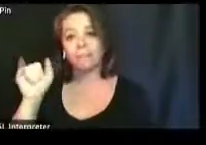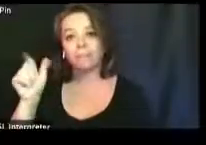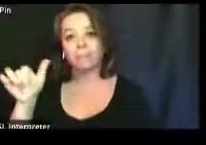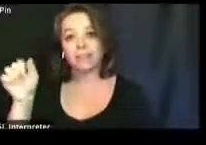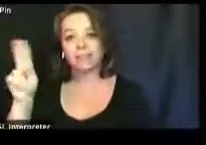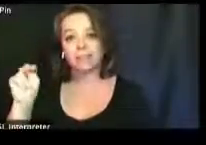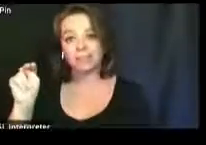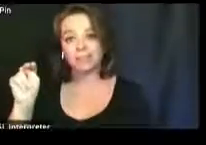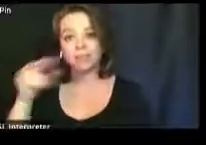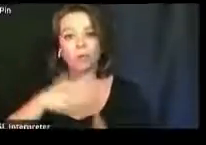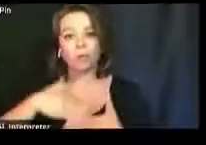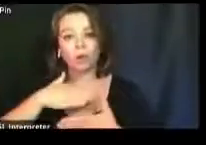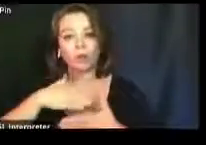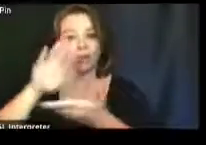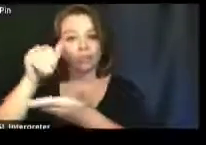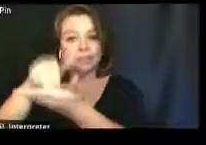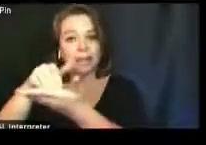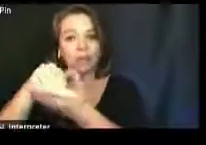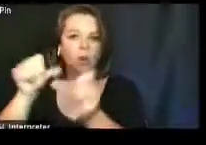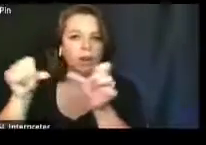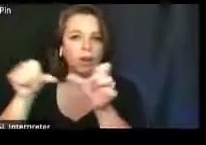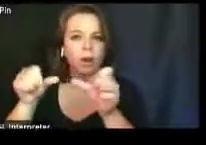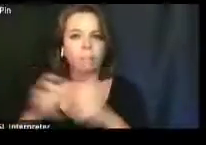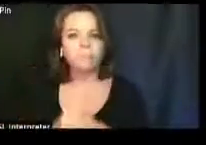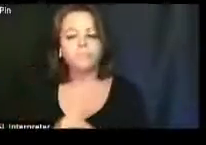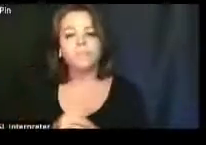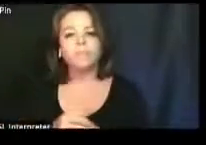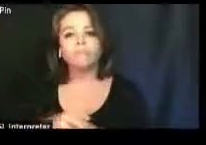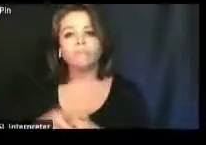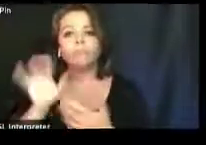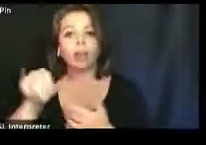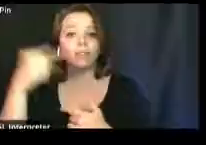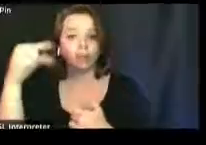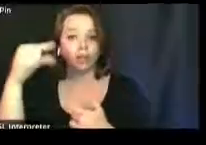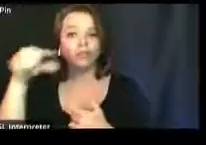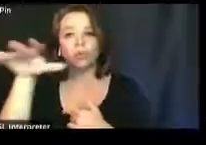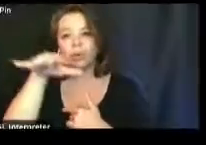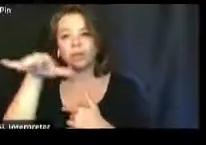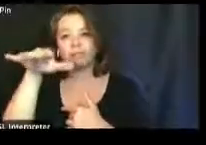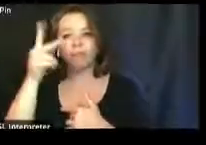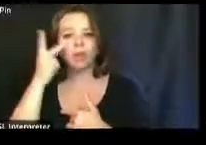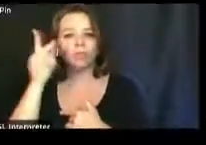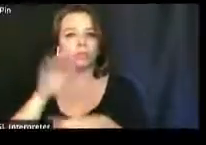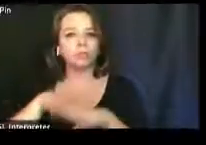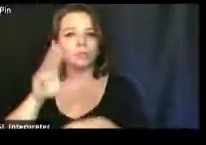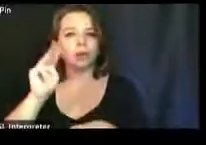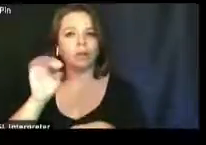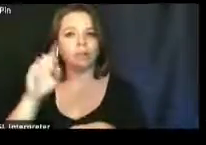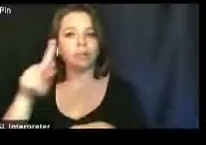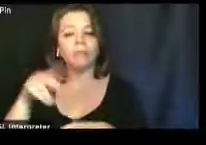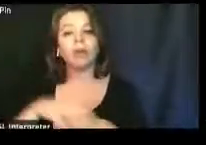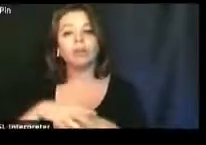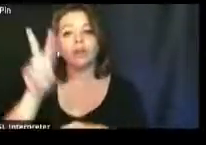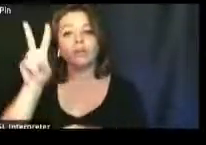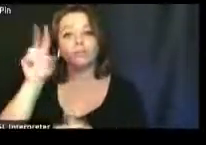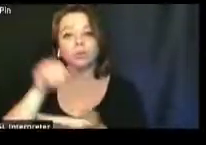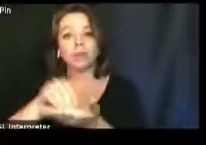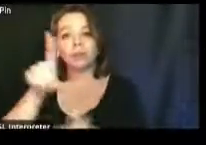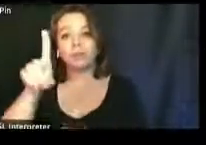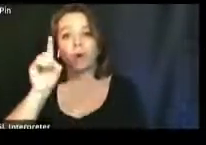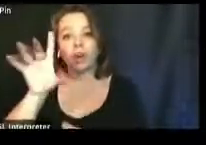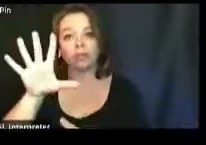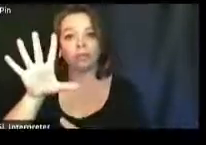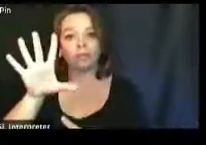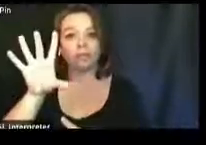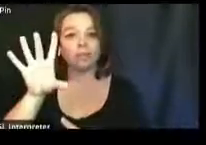Recreation area. And that's the green area that's showing on the map there. That's 2,150